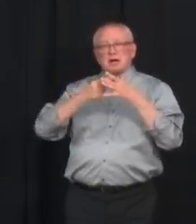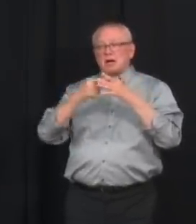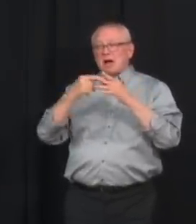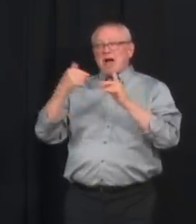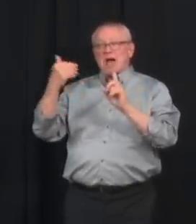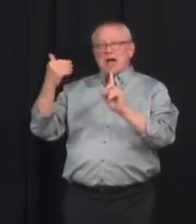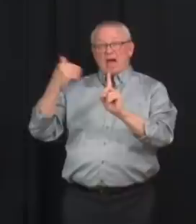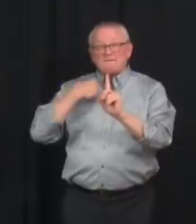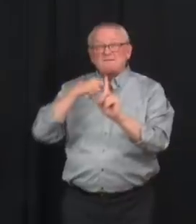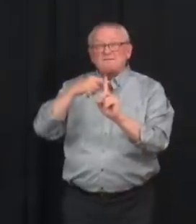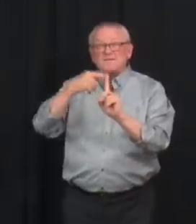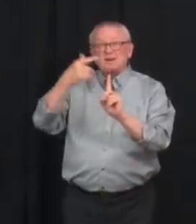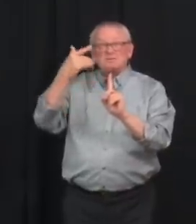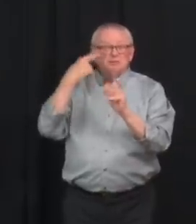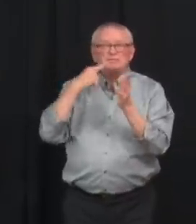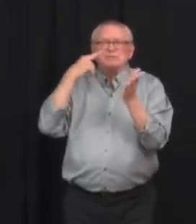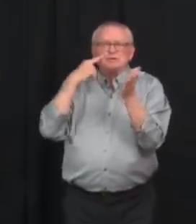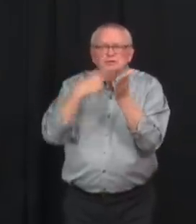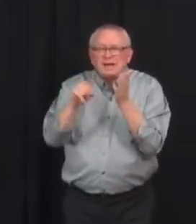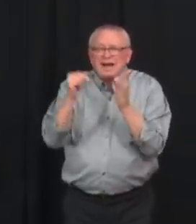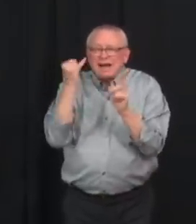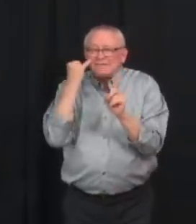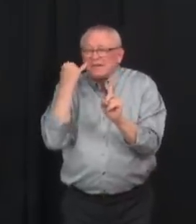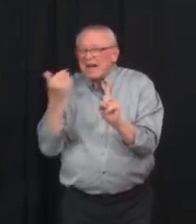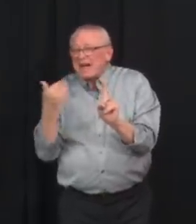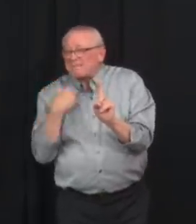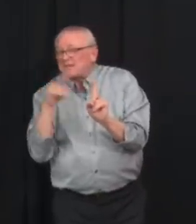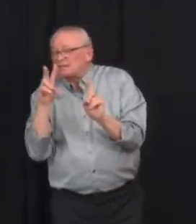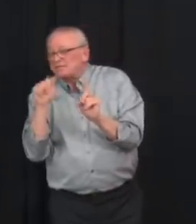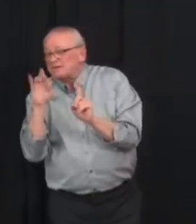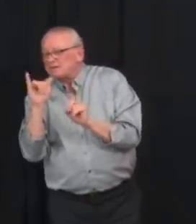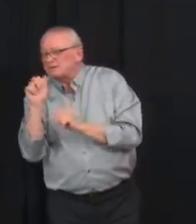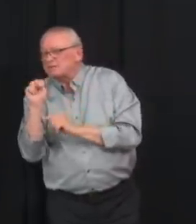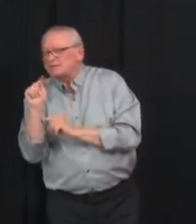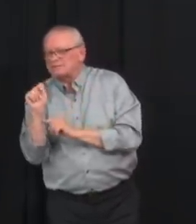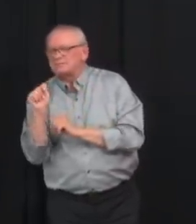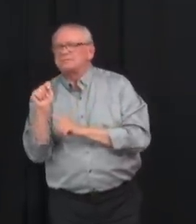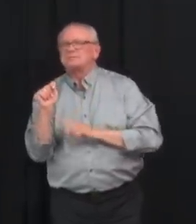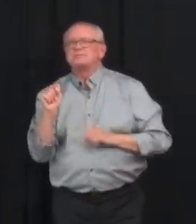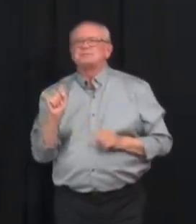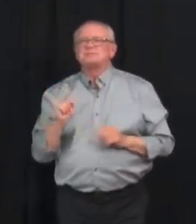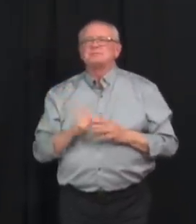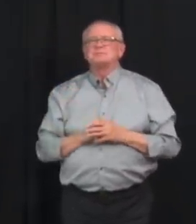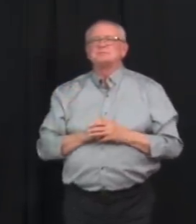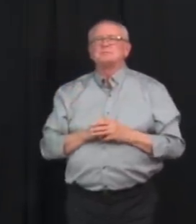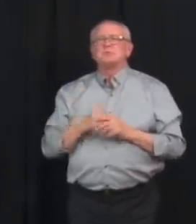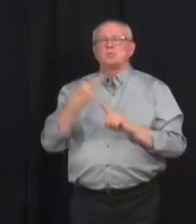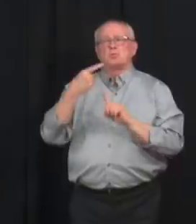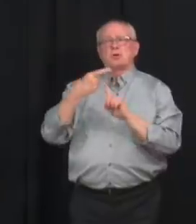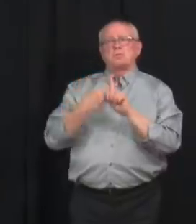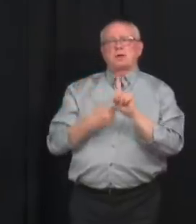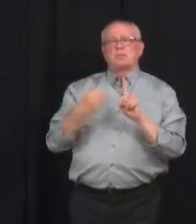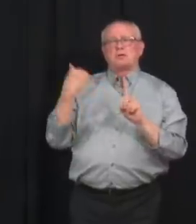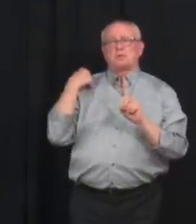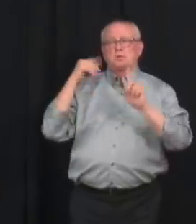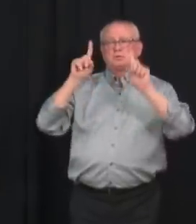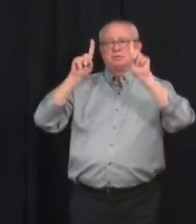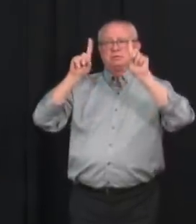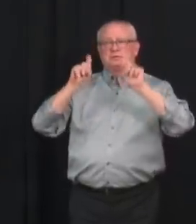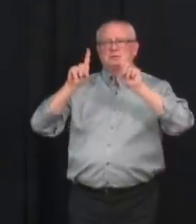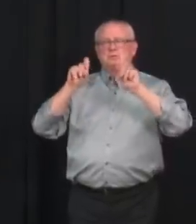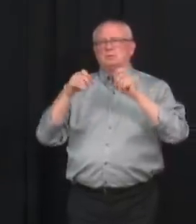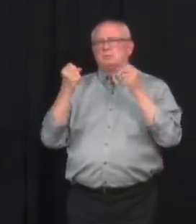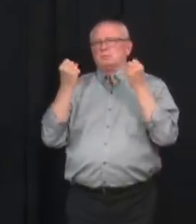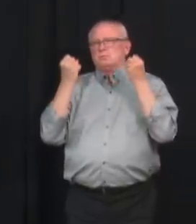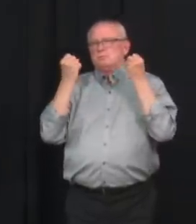all positive cases in our border pilot. Last month, when demand for testing was very high, our lab made an